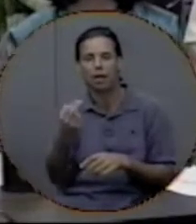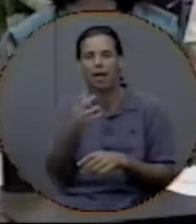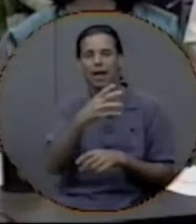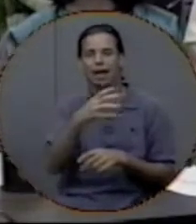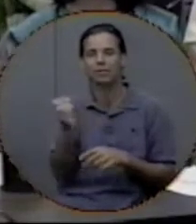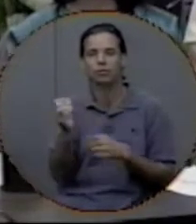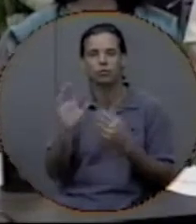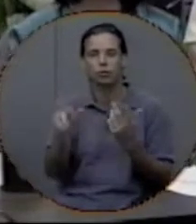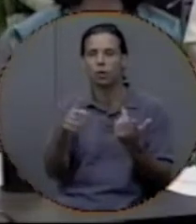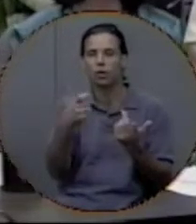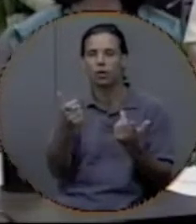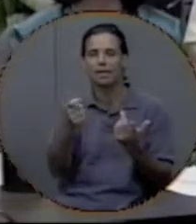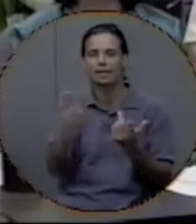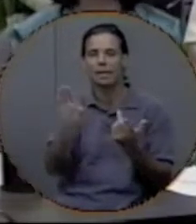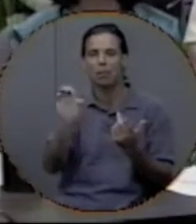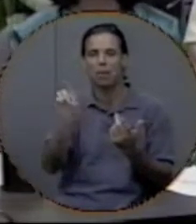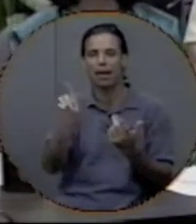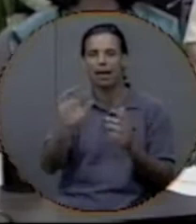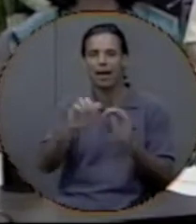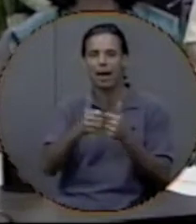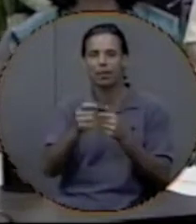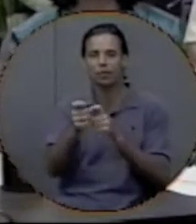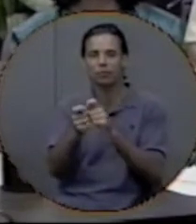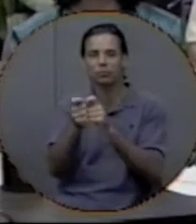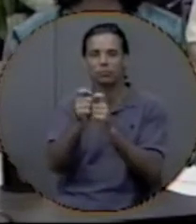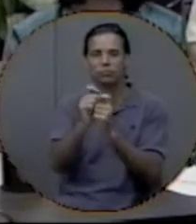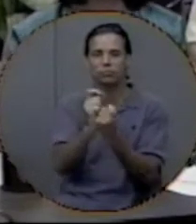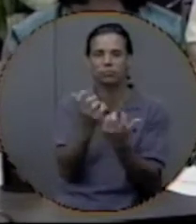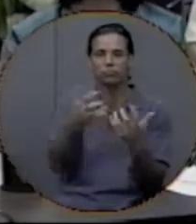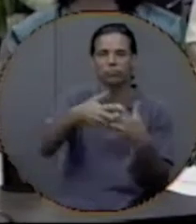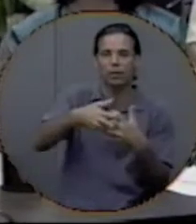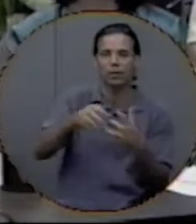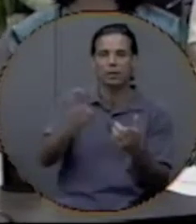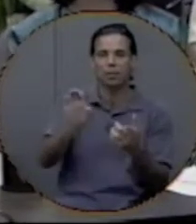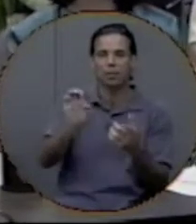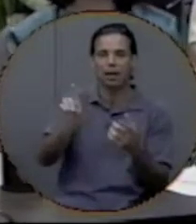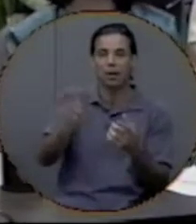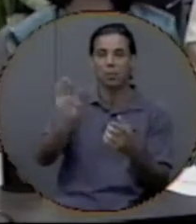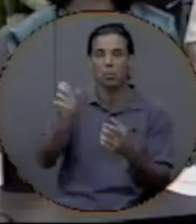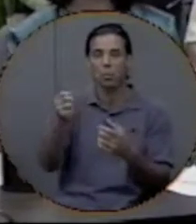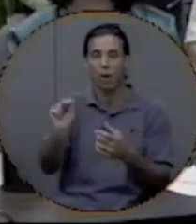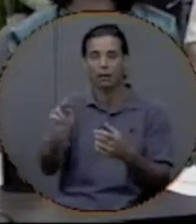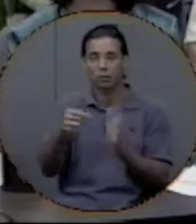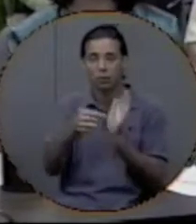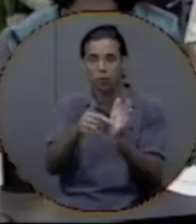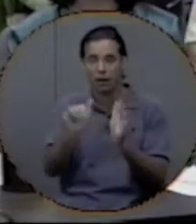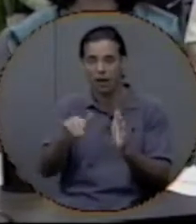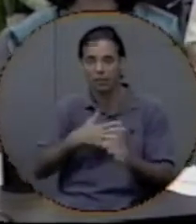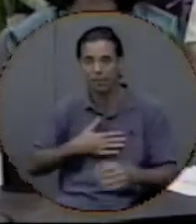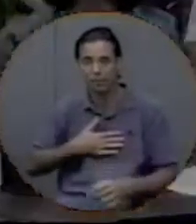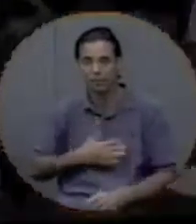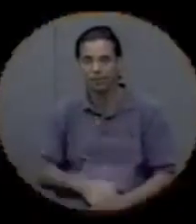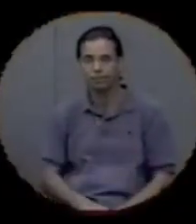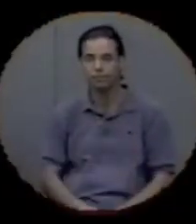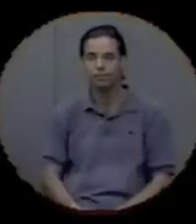and just looking at his bed, how he has adapted his bed. Brian, could you roll that film?